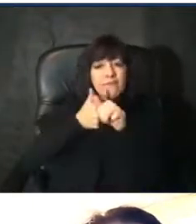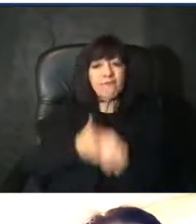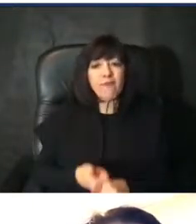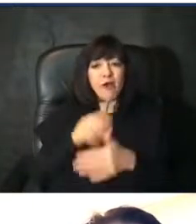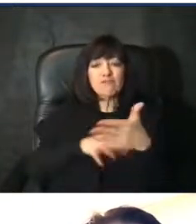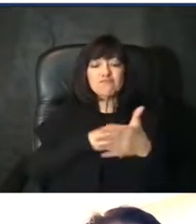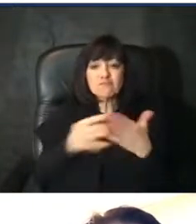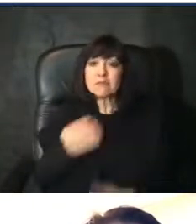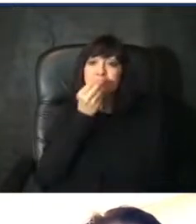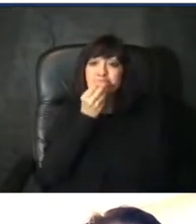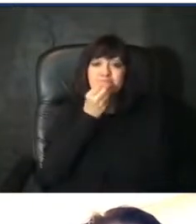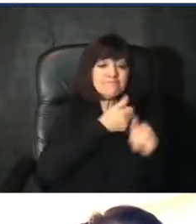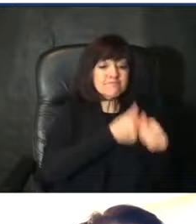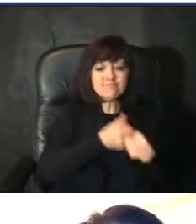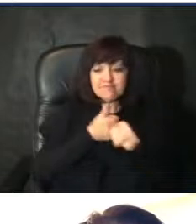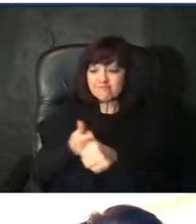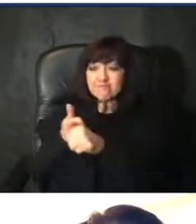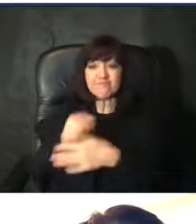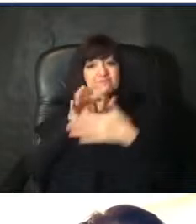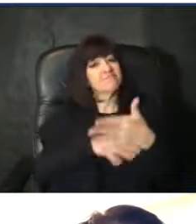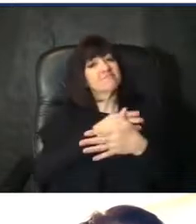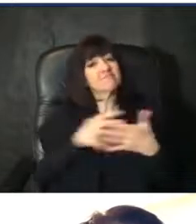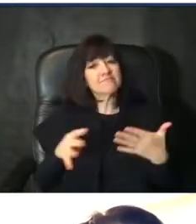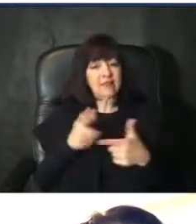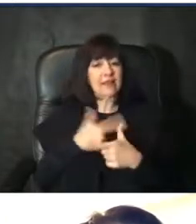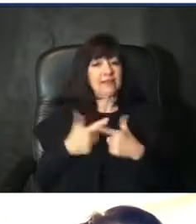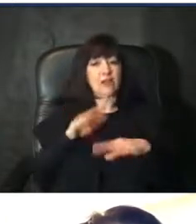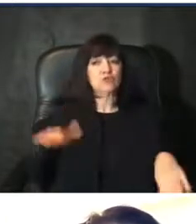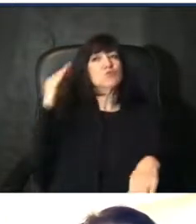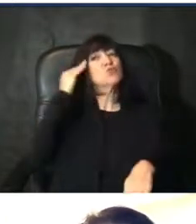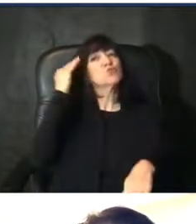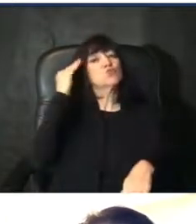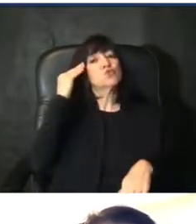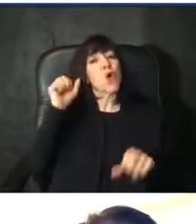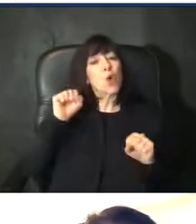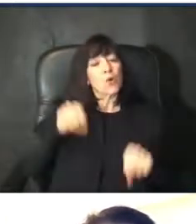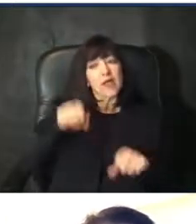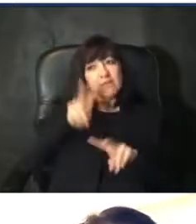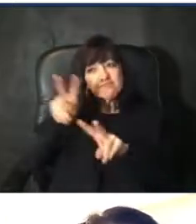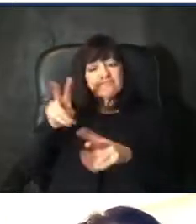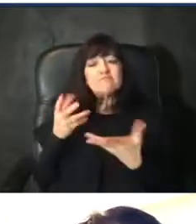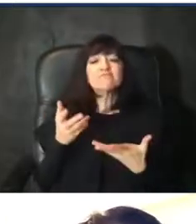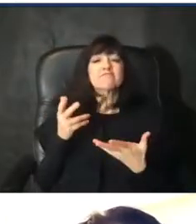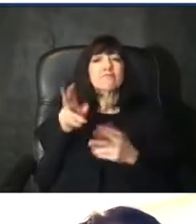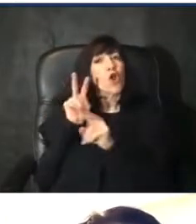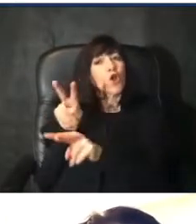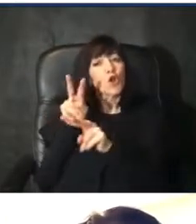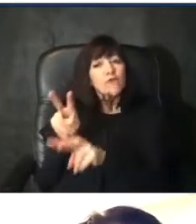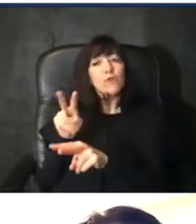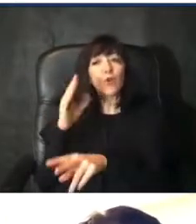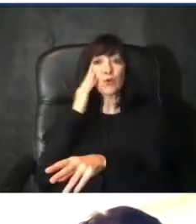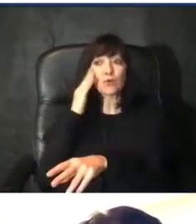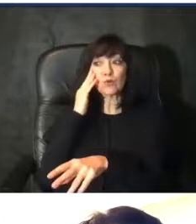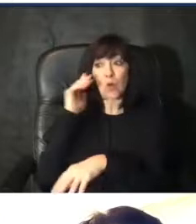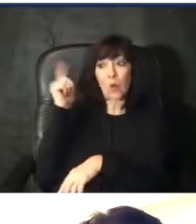that feels like they know what to expect from their day, throwing in some, playtime, exercise, whatever that